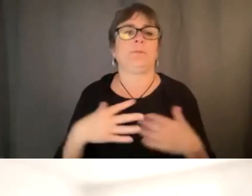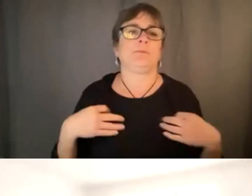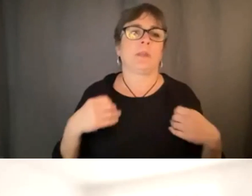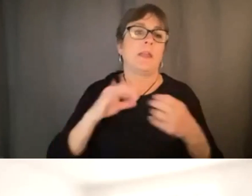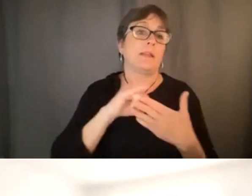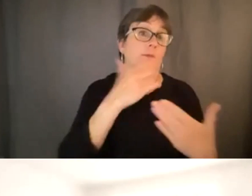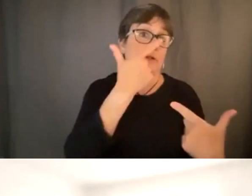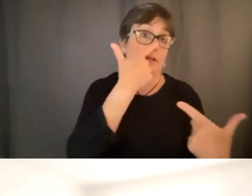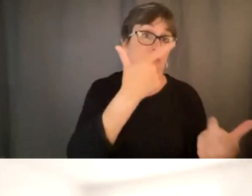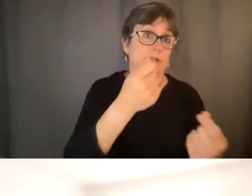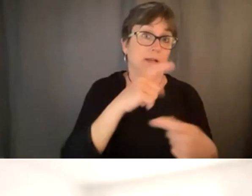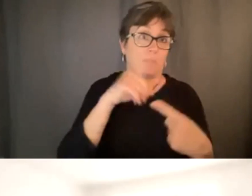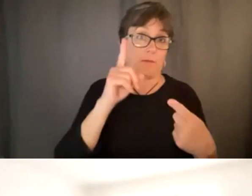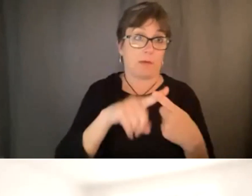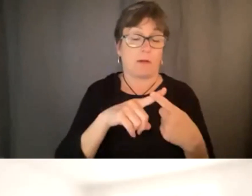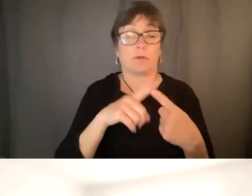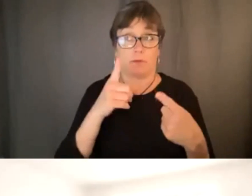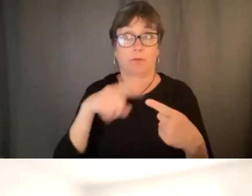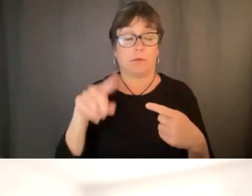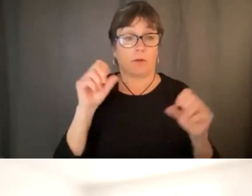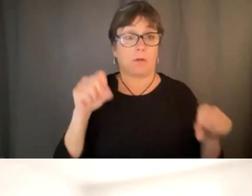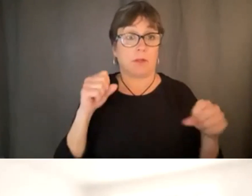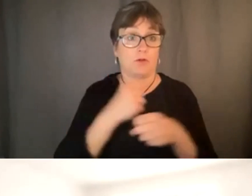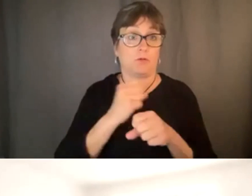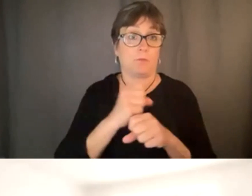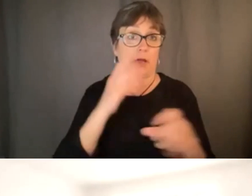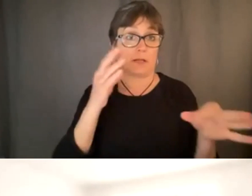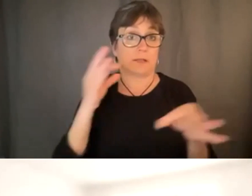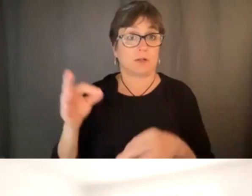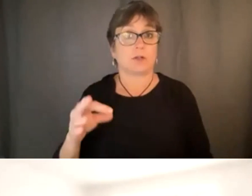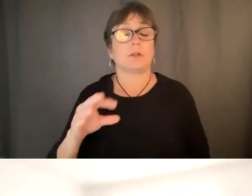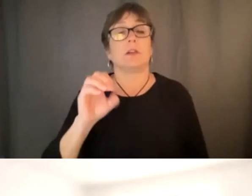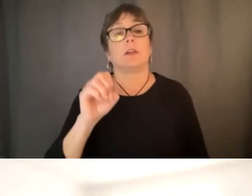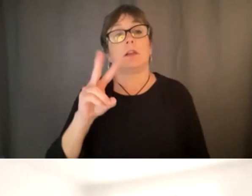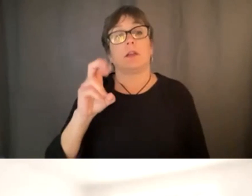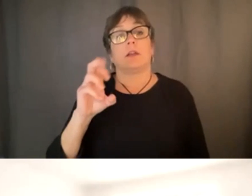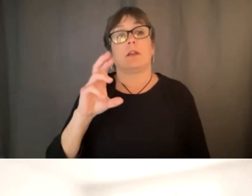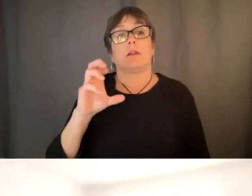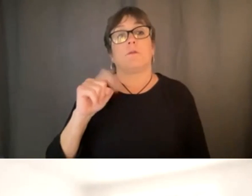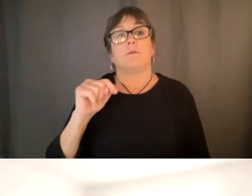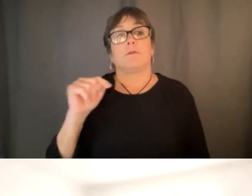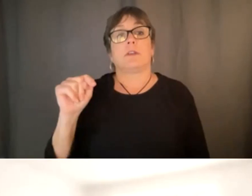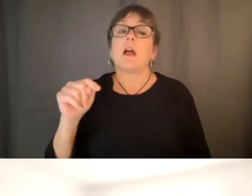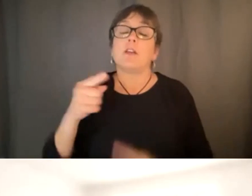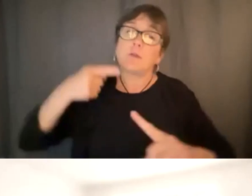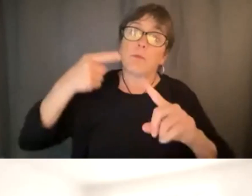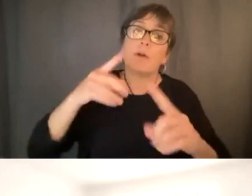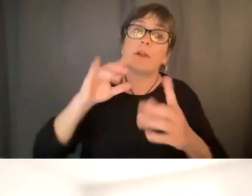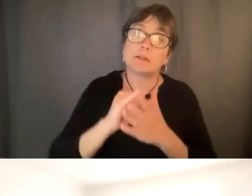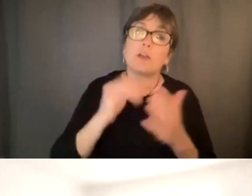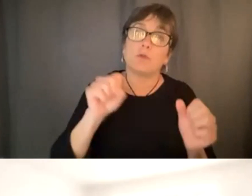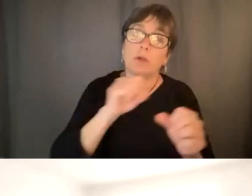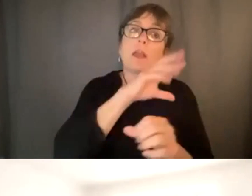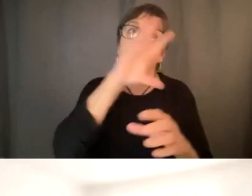but I think the essence of it is that you can bring youth into a conversation and have them be an